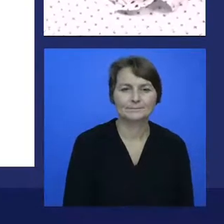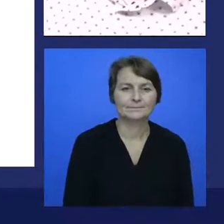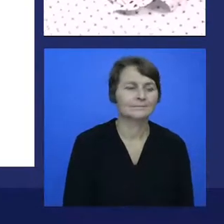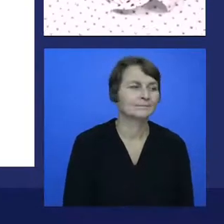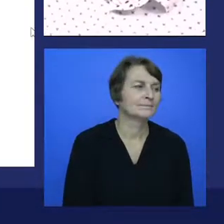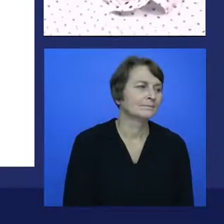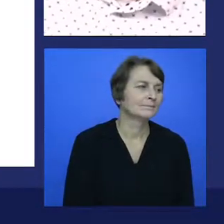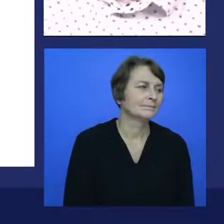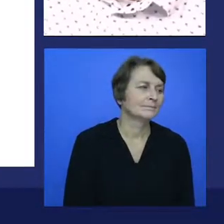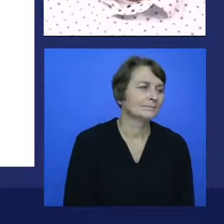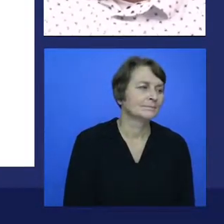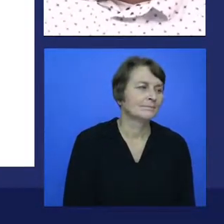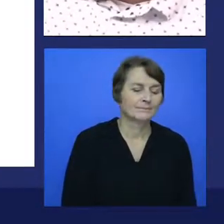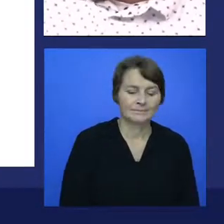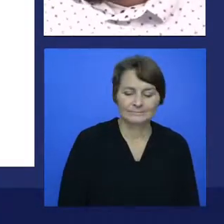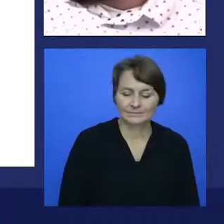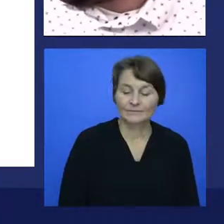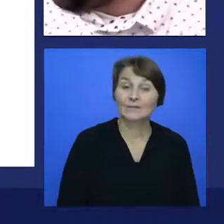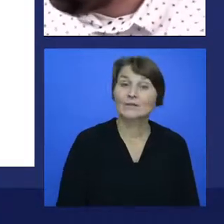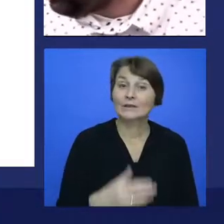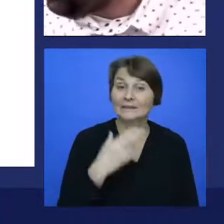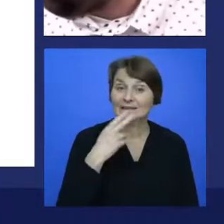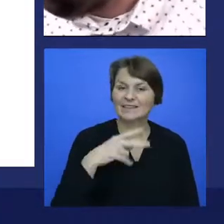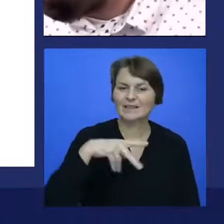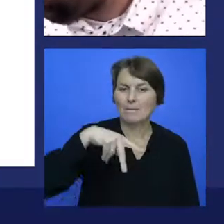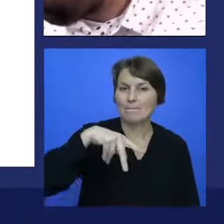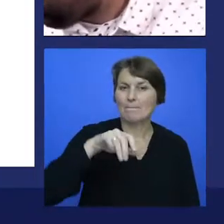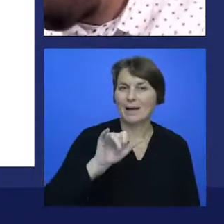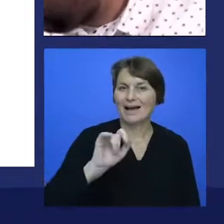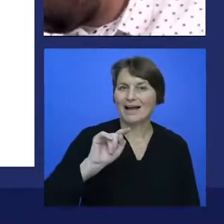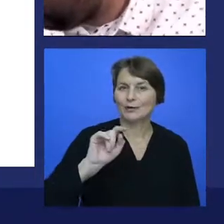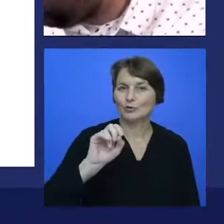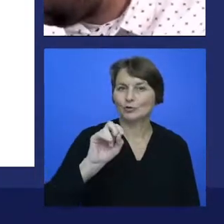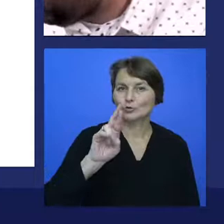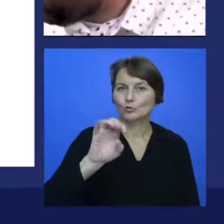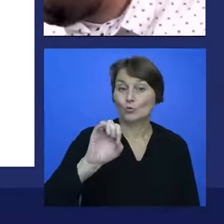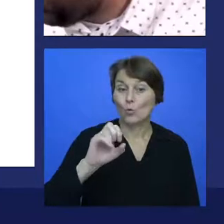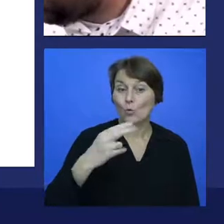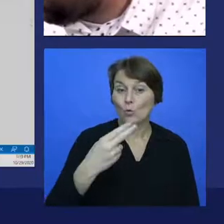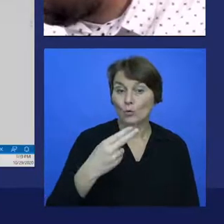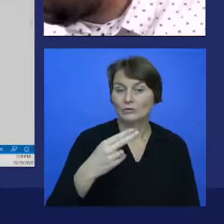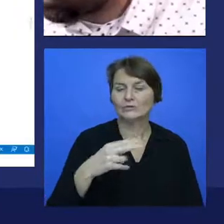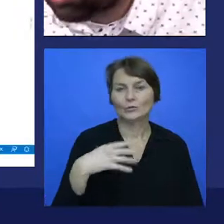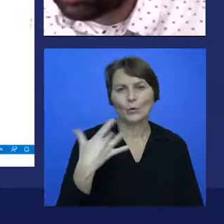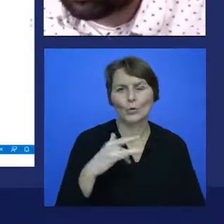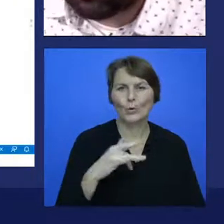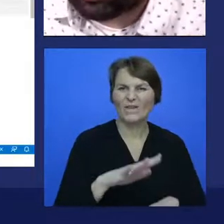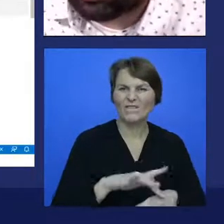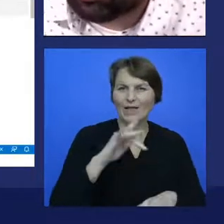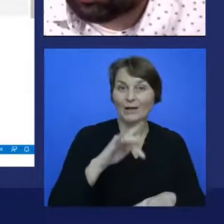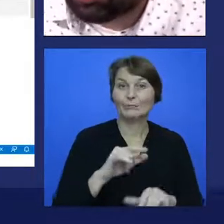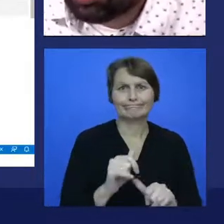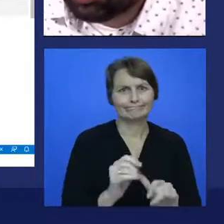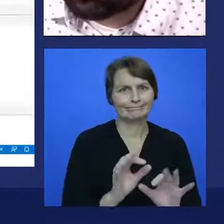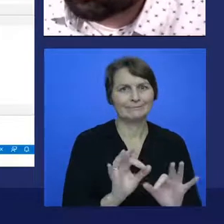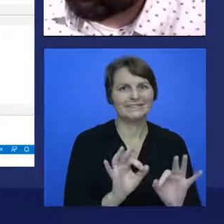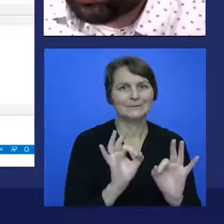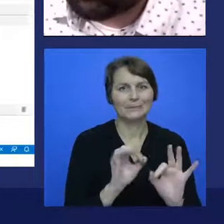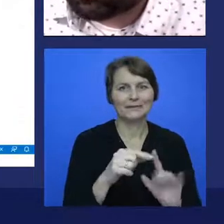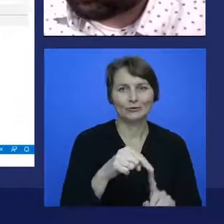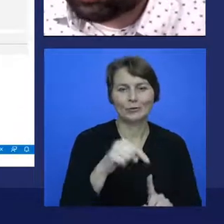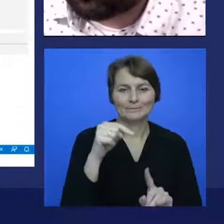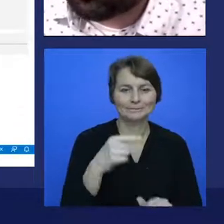tensors are actually super special. Let me show you why. Let me go back to my this thing right here.